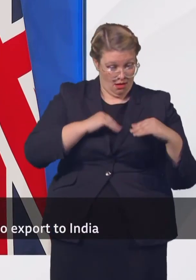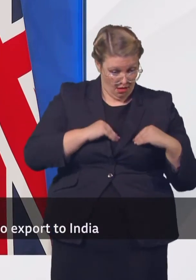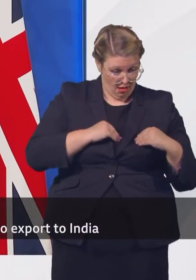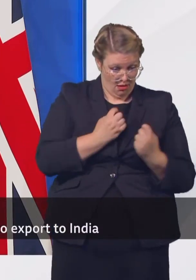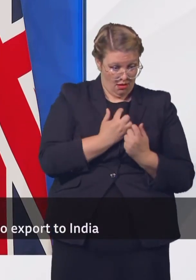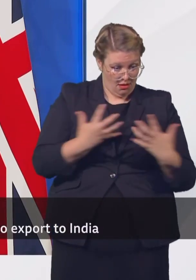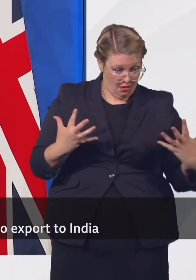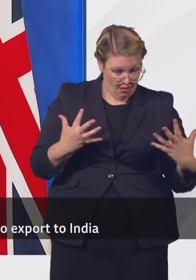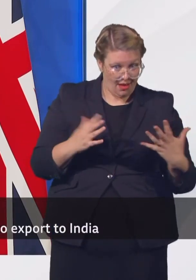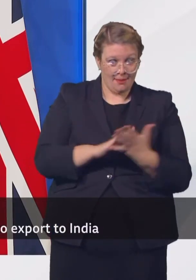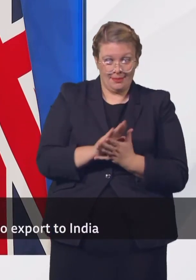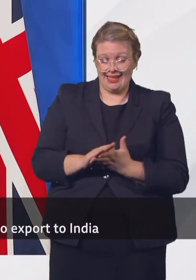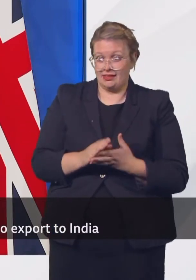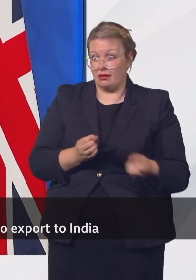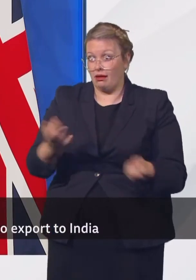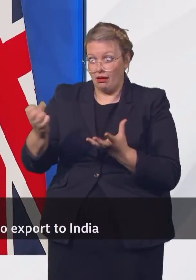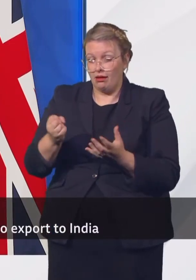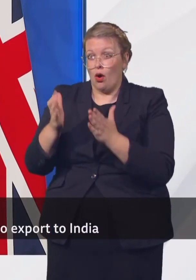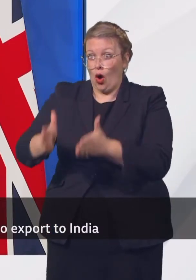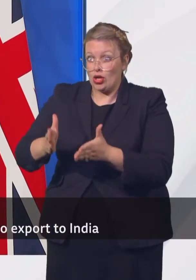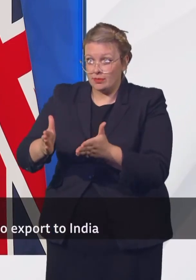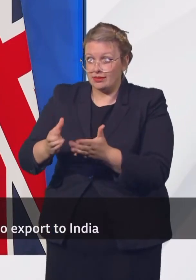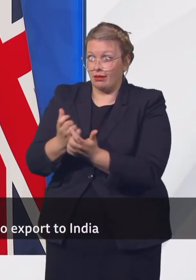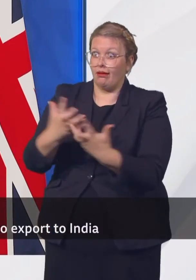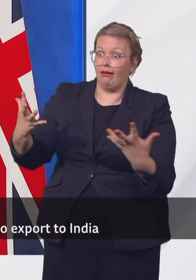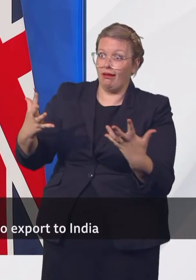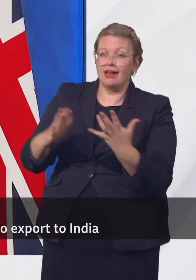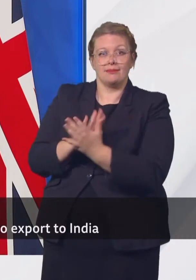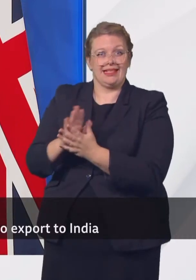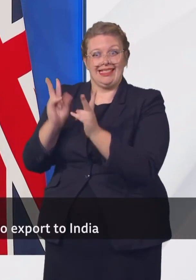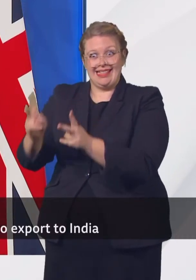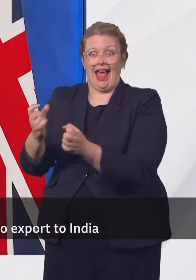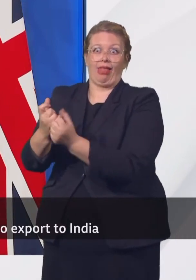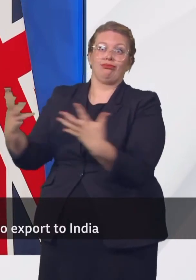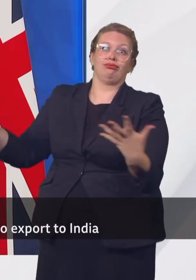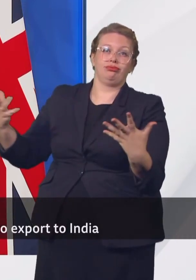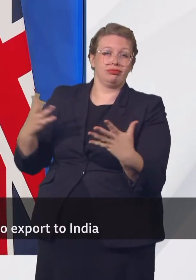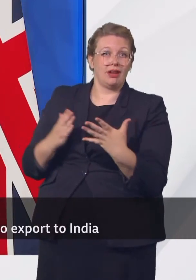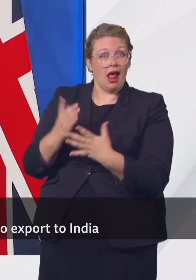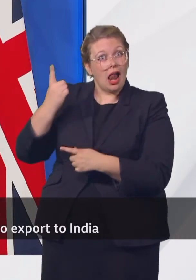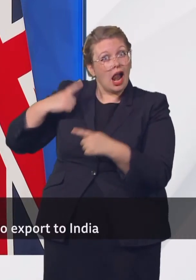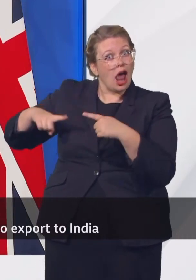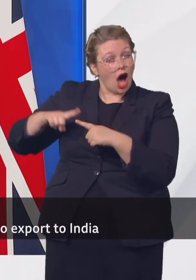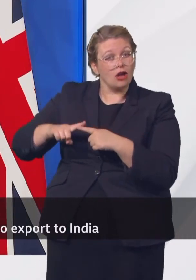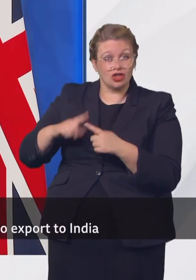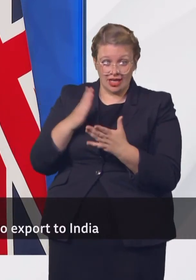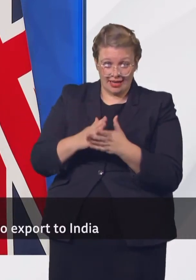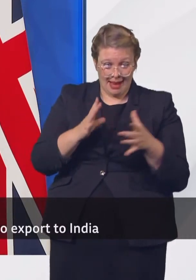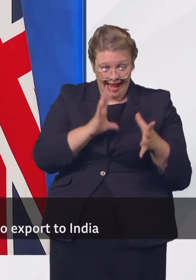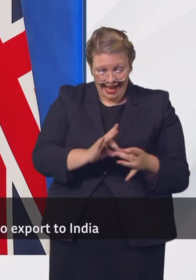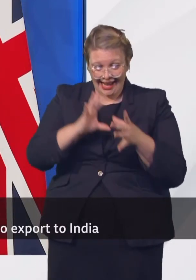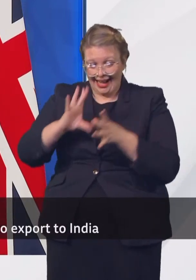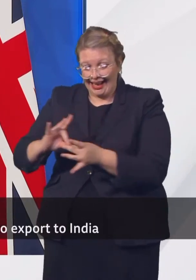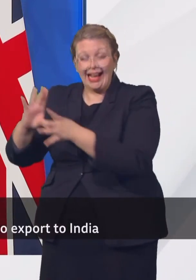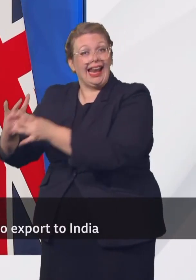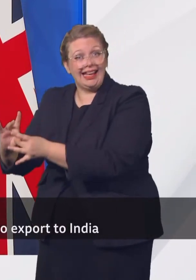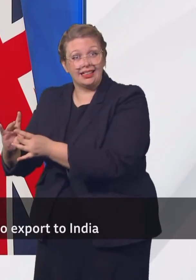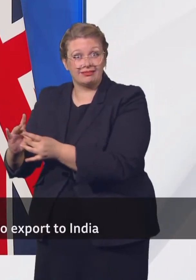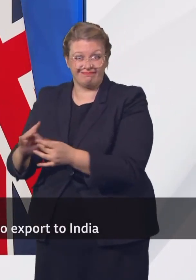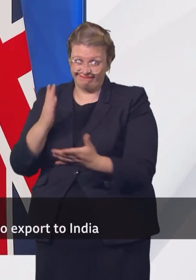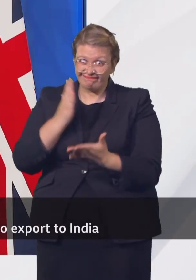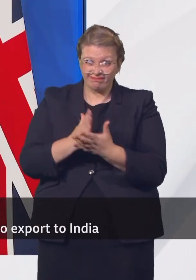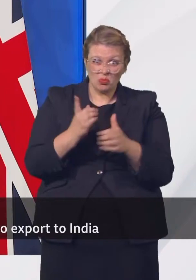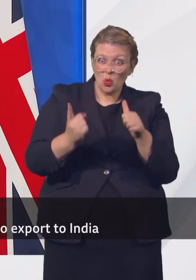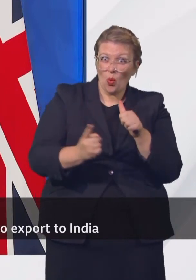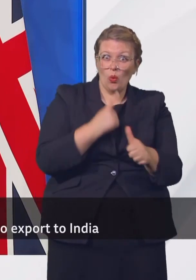and deaths. That was a reasonable rule of thumb throughout the autumn, and sadly came to be true, as the charts that